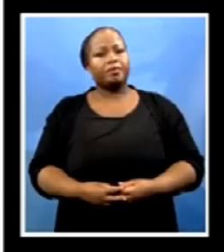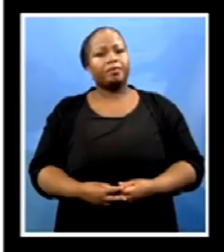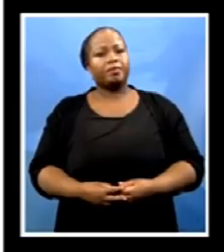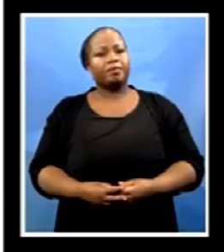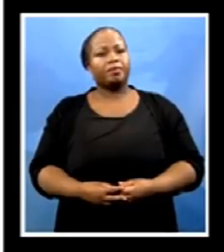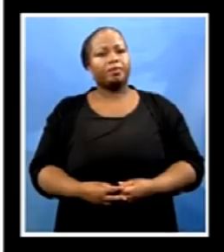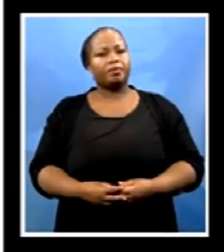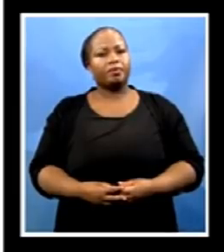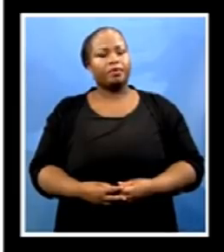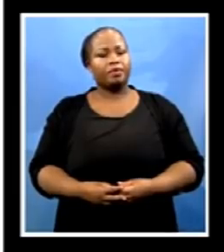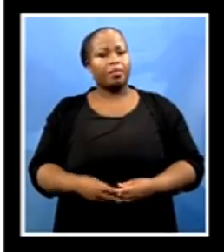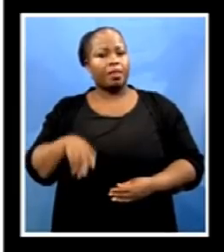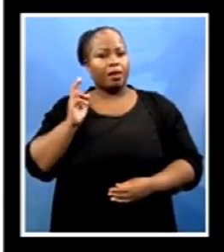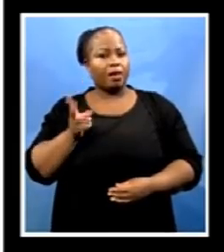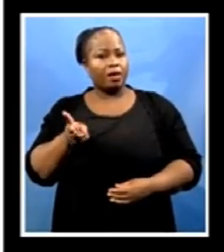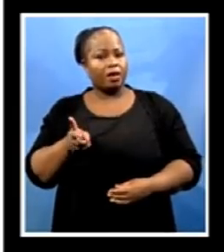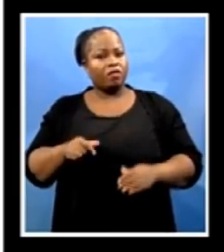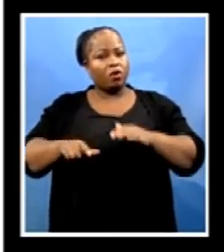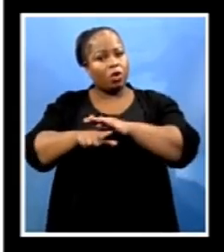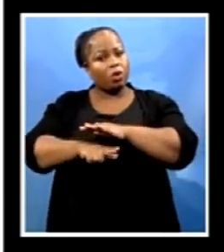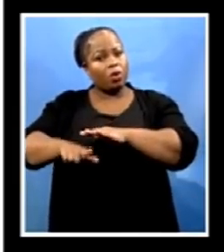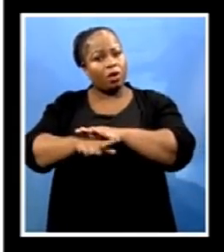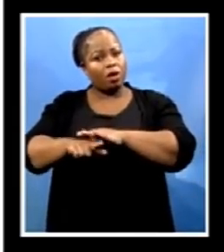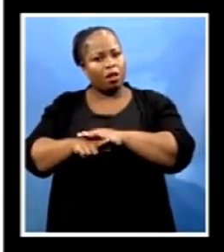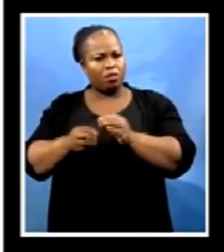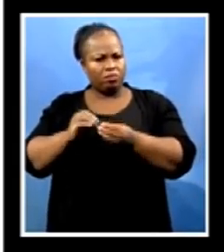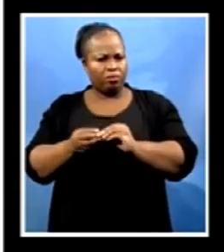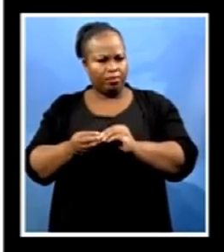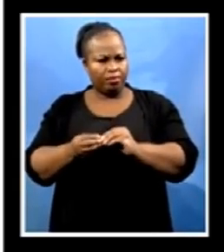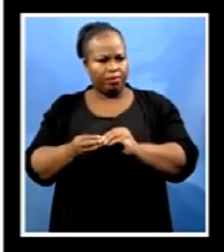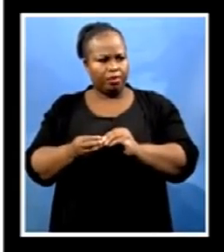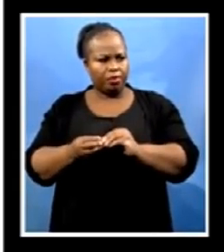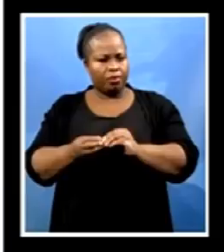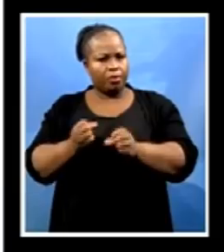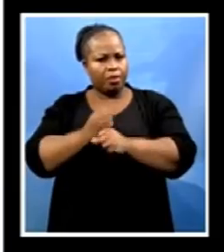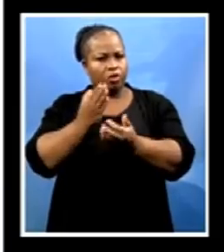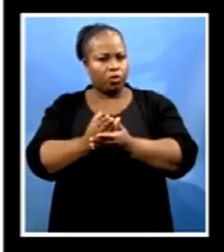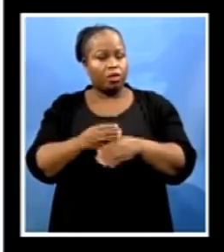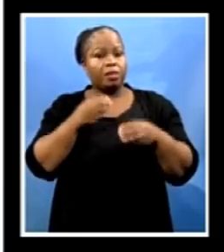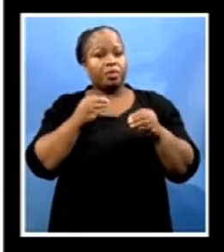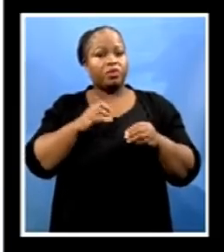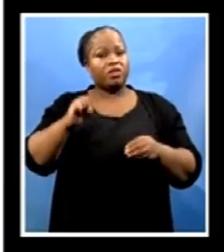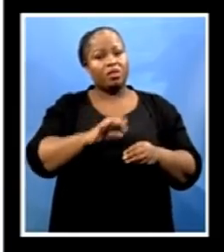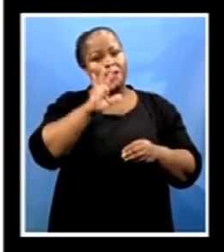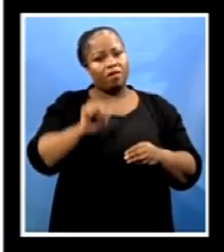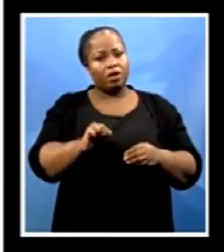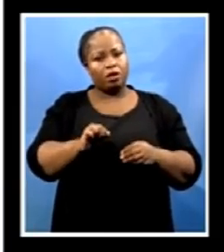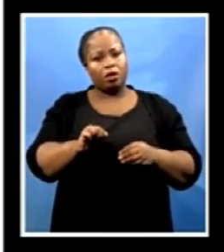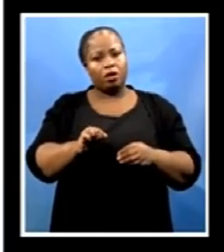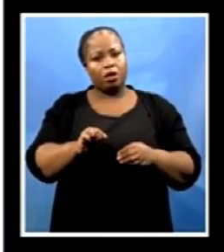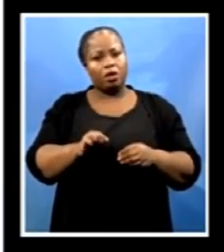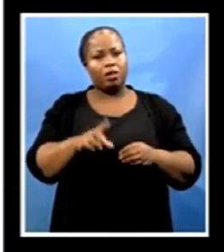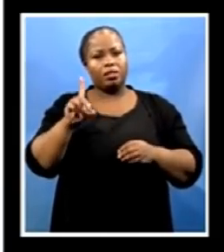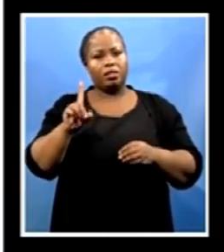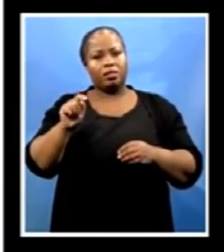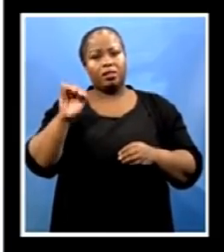The fund is working closely with Business for South Africa, the Department of Trade and Industry, and Small Business Development, supported